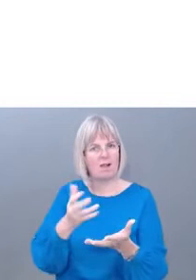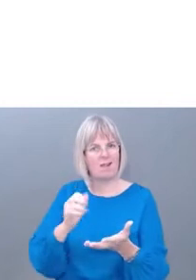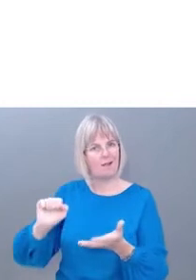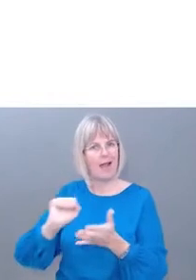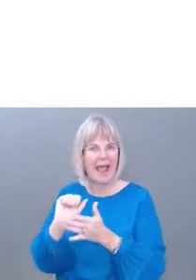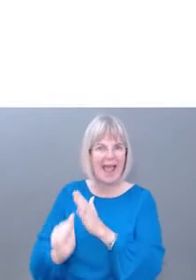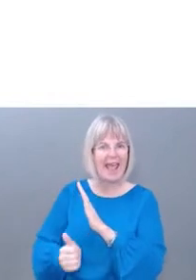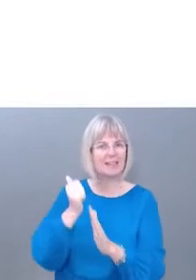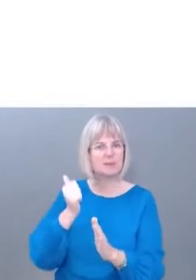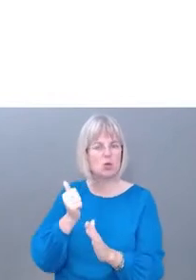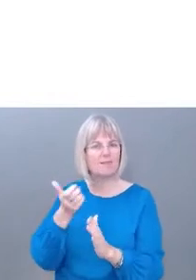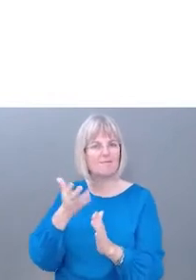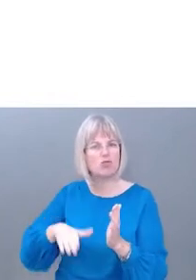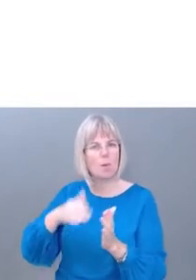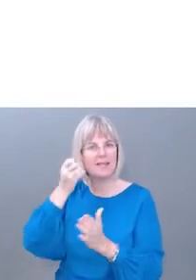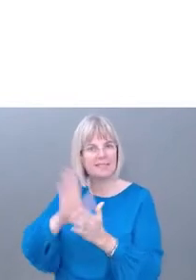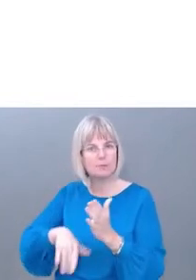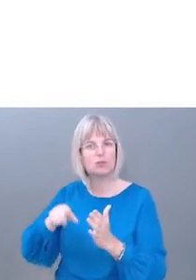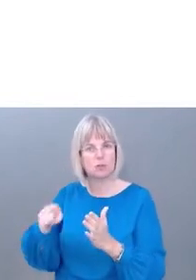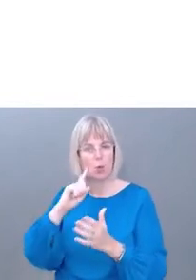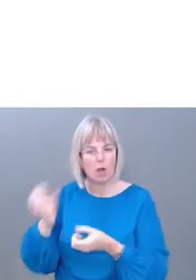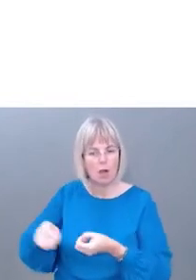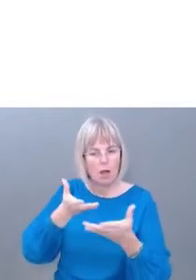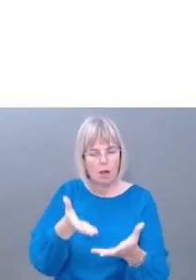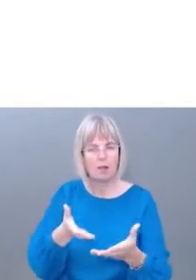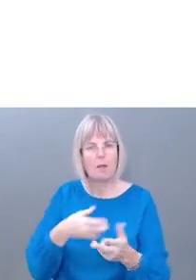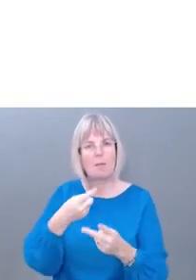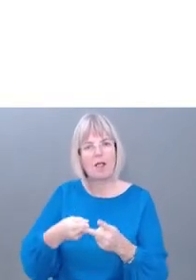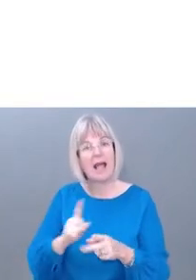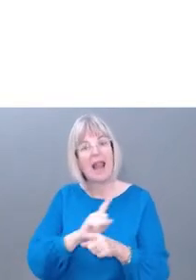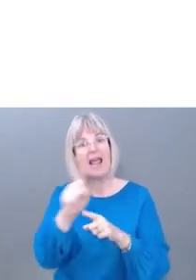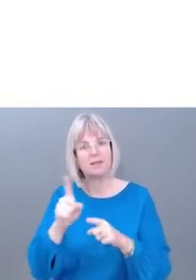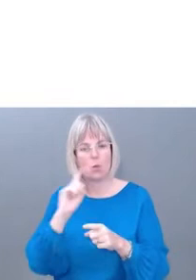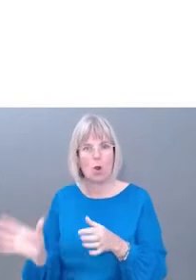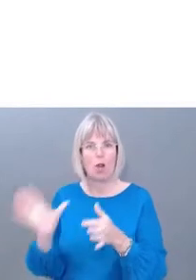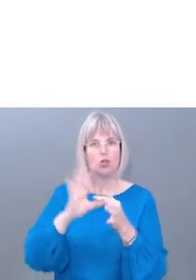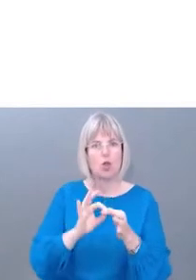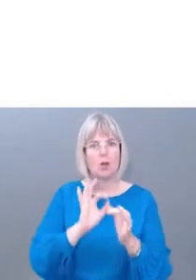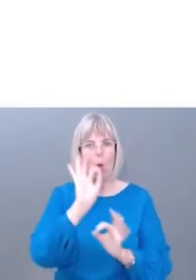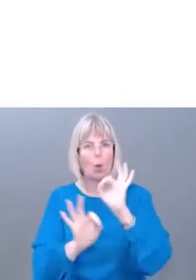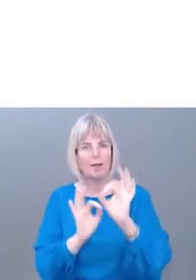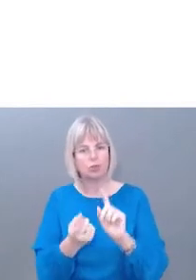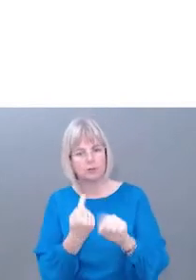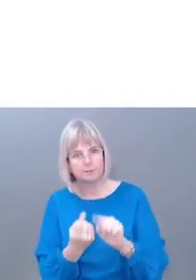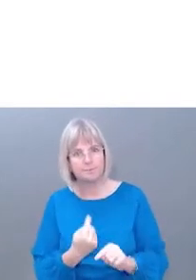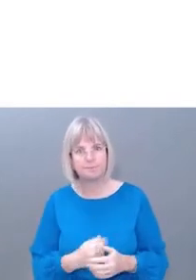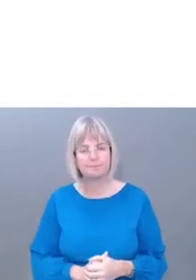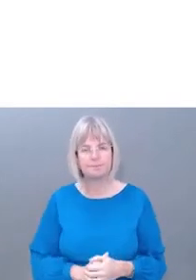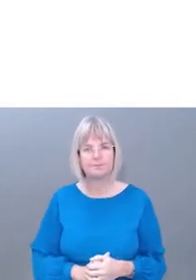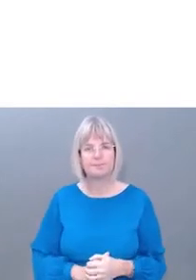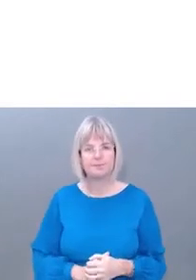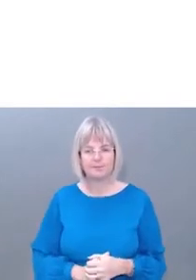today's session and will be joining us later on to answer questions. Then we're going to hear from Rajni Sharma, who's going to tell us about